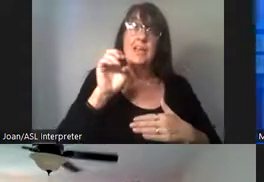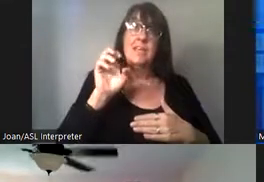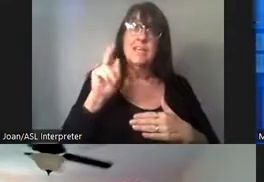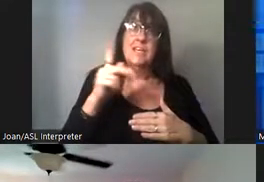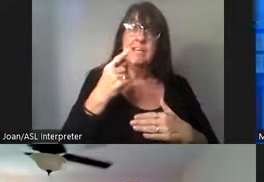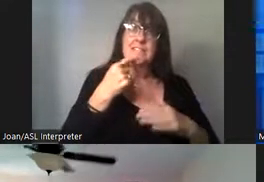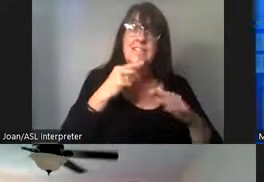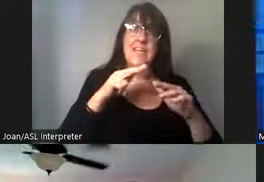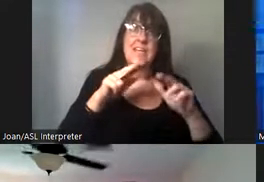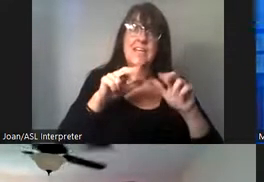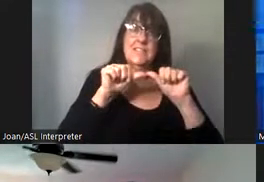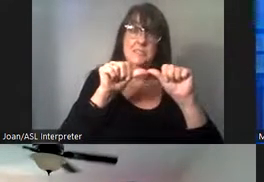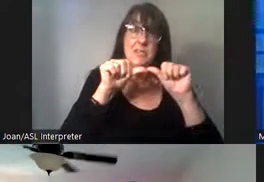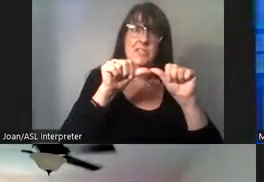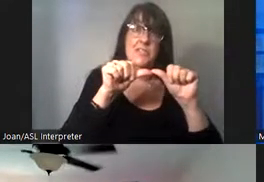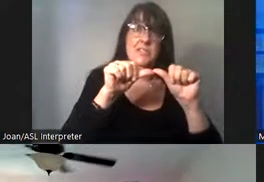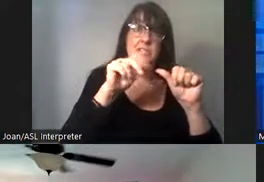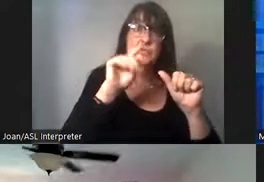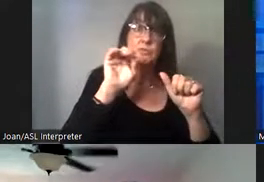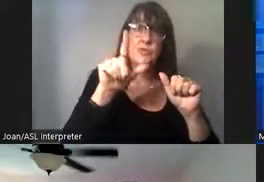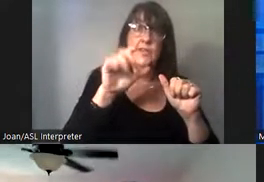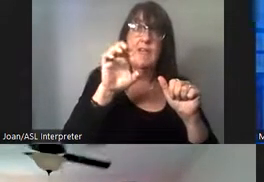Sustainable Facilities Tool, otherwise known as SF Tool.